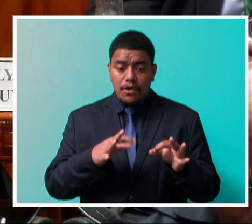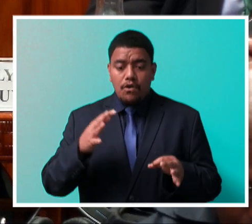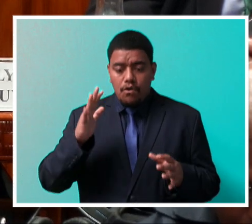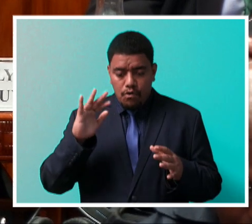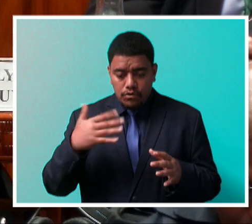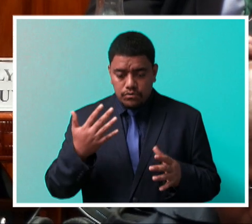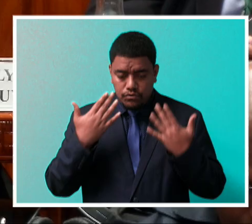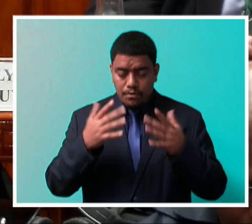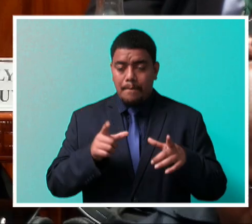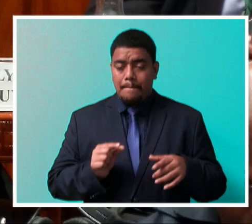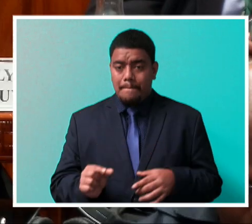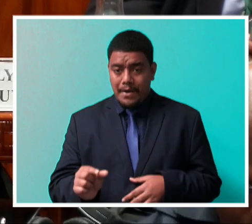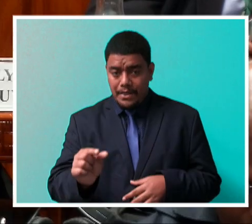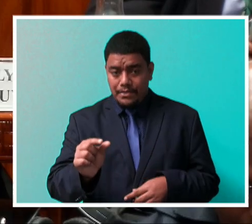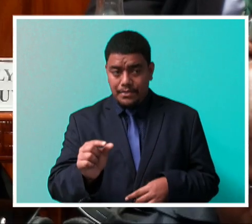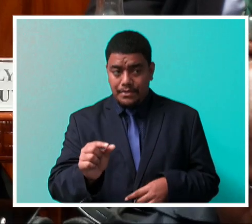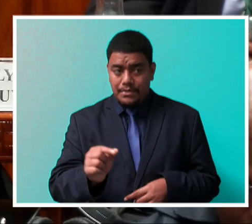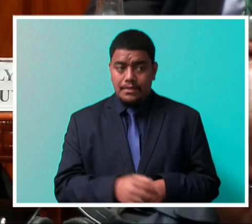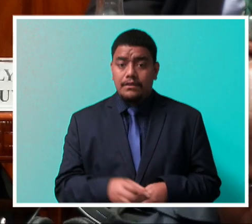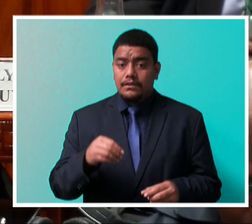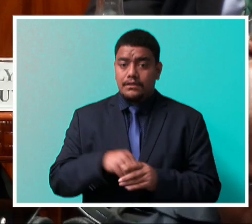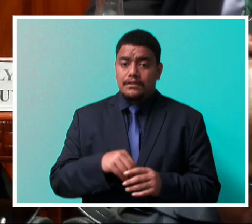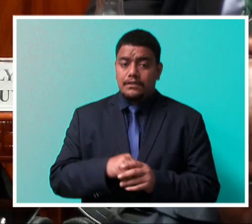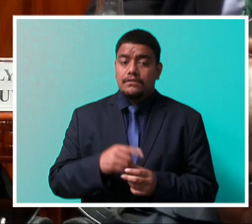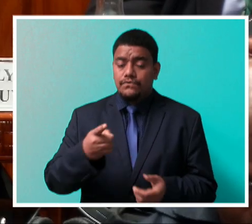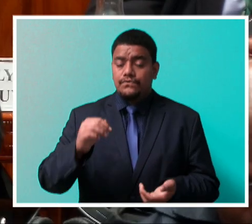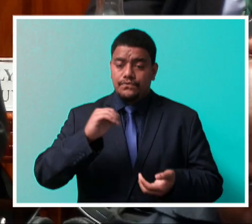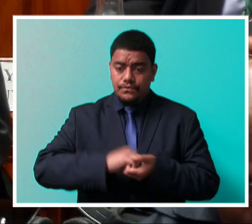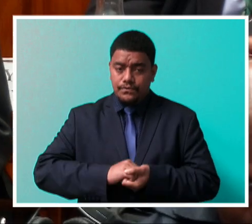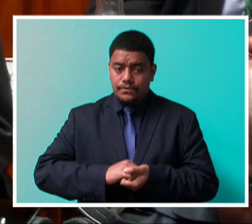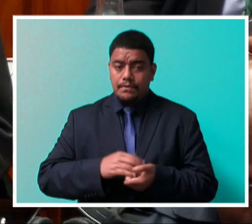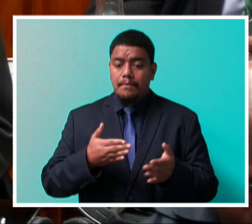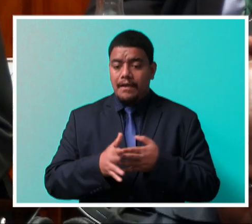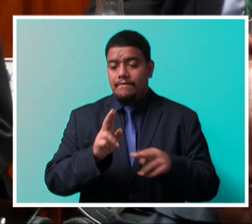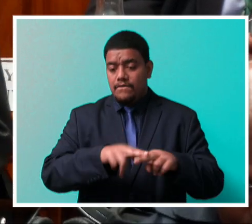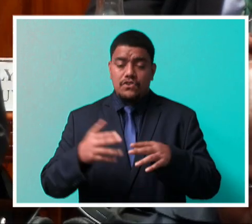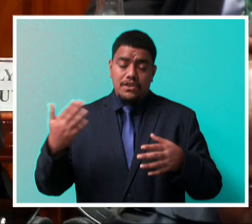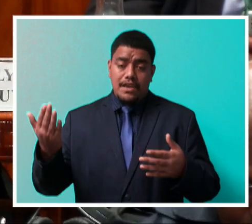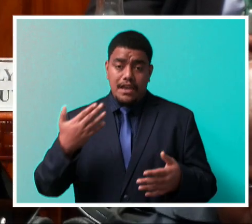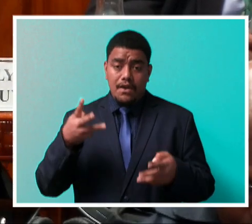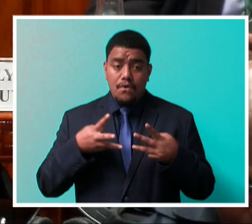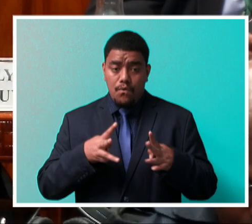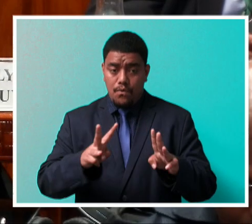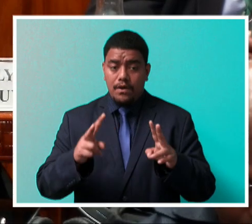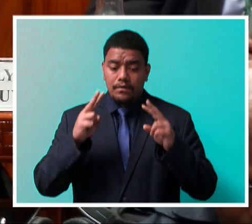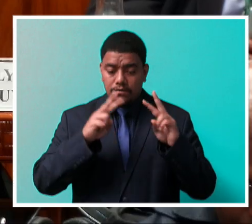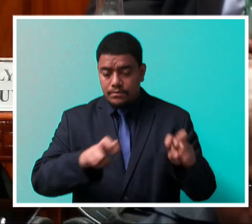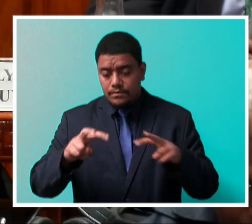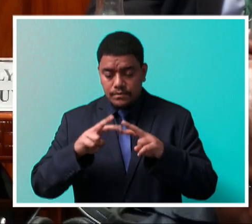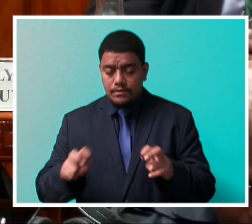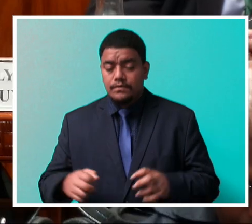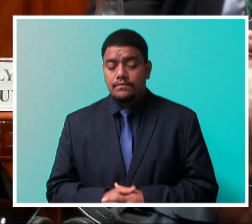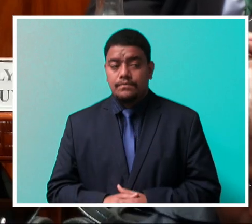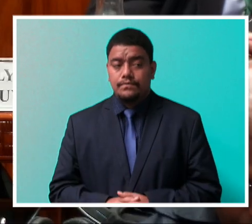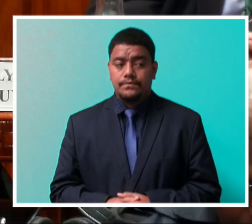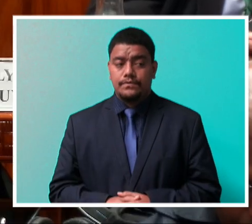on sustainable aviation fuel, including a collaborative feasibility initiative by Fiji Airways for exploring sugarcane residue